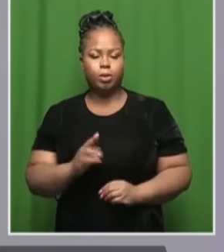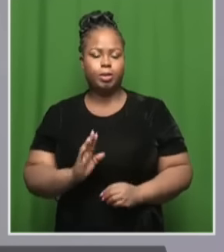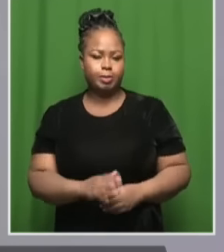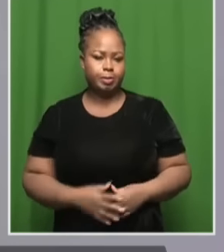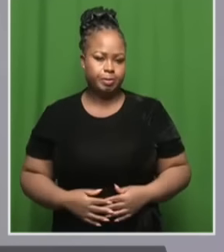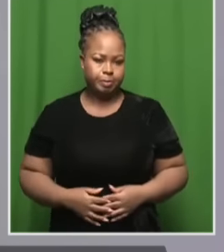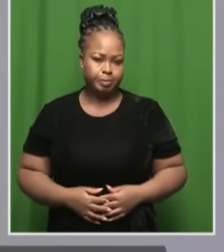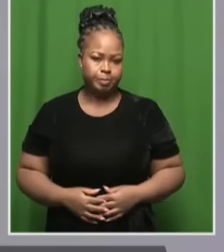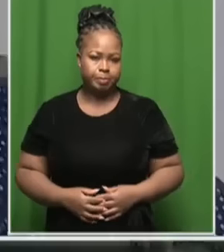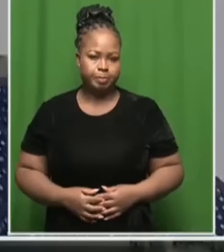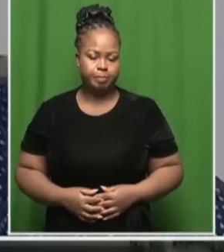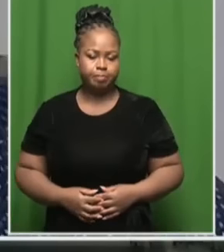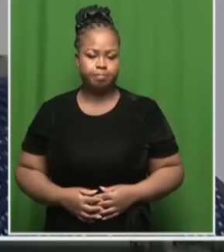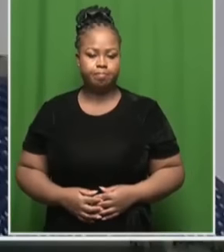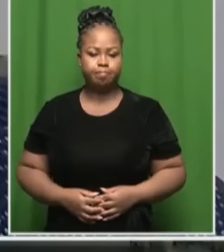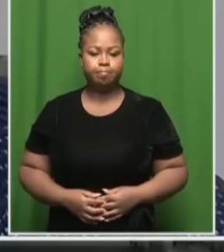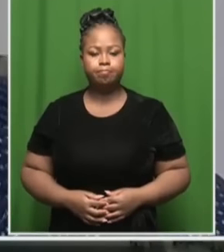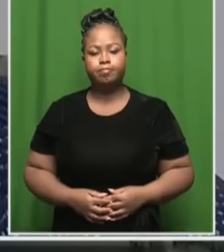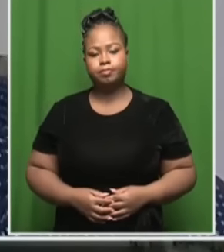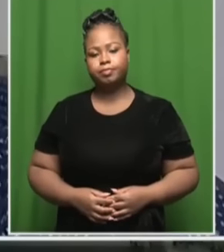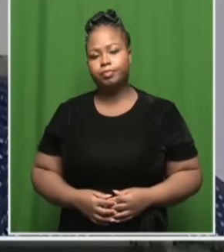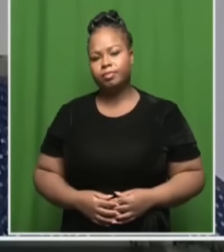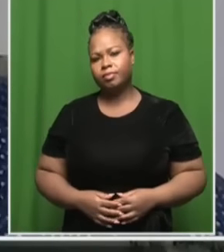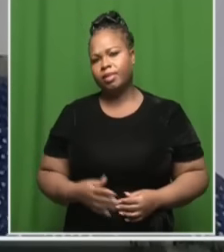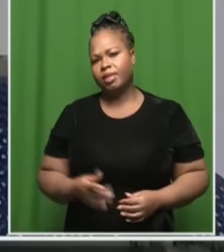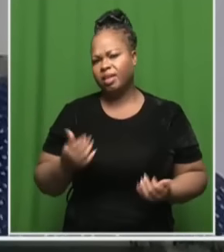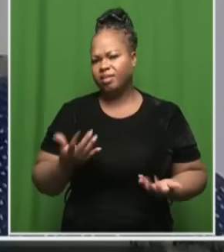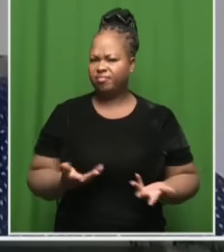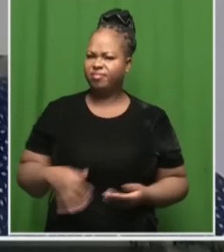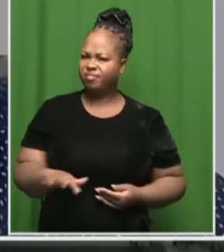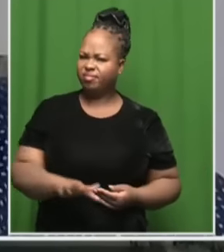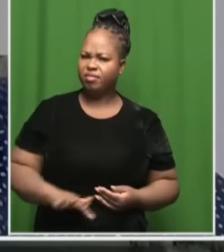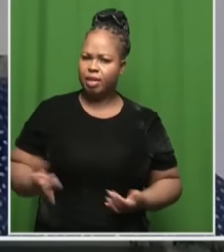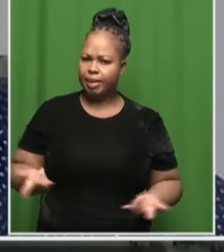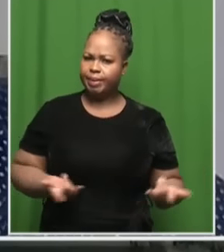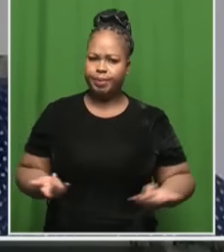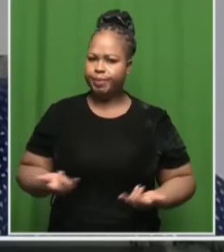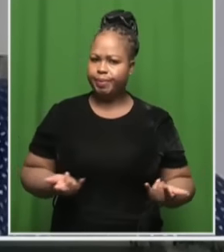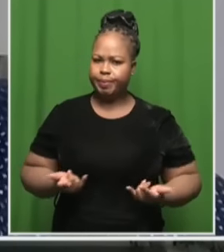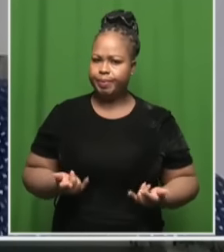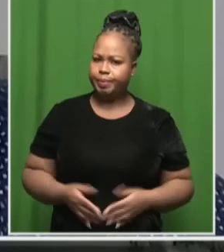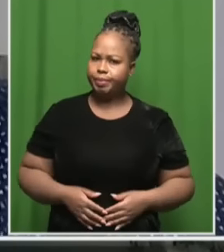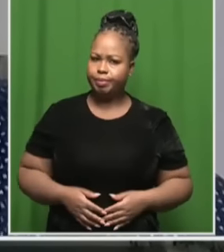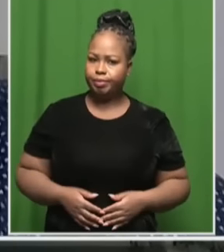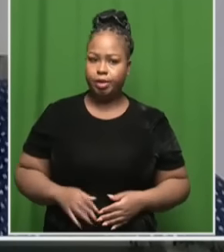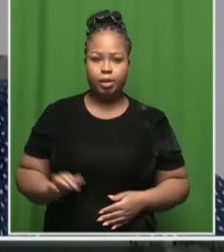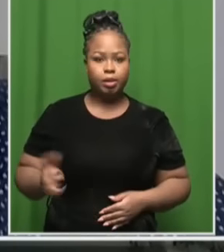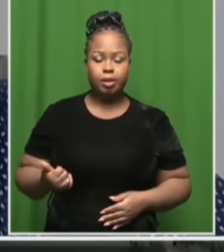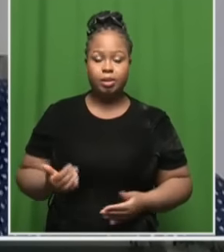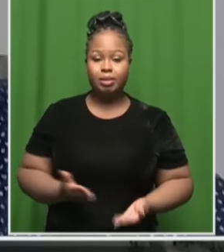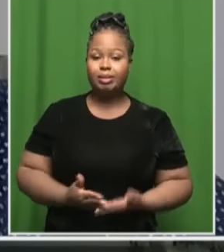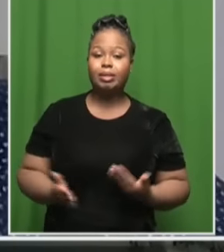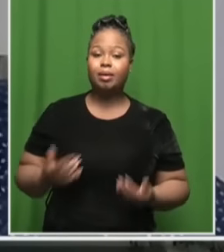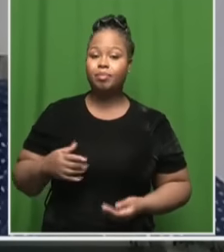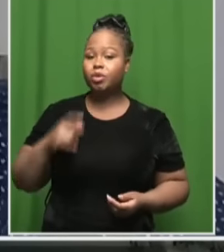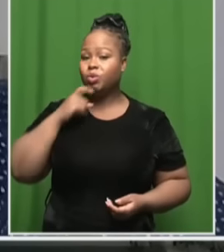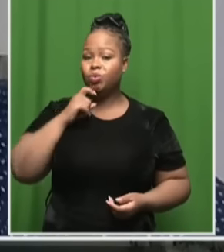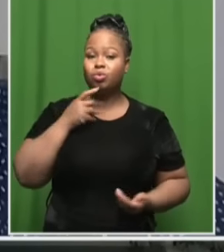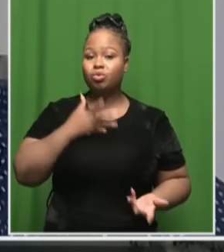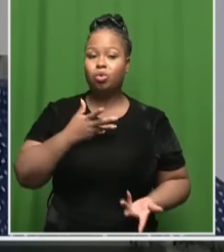they bypass the meter. And what about informal settlements and other entities that are basically